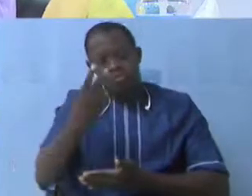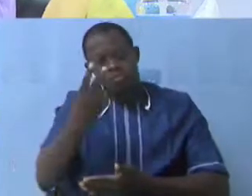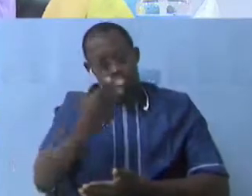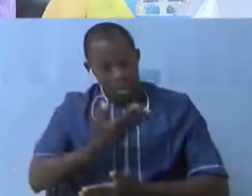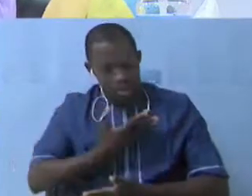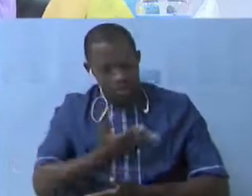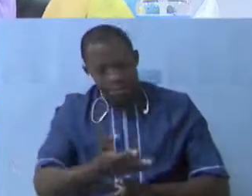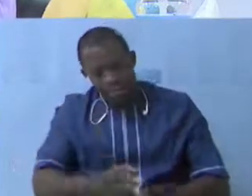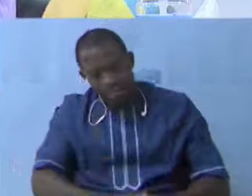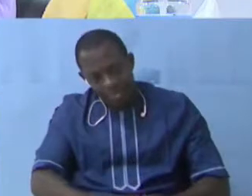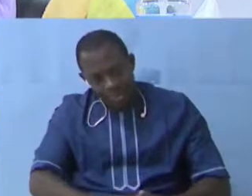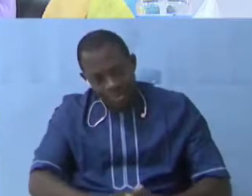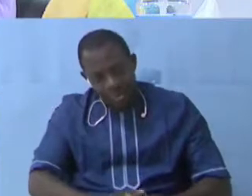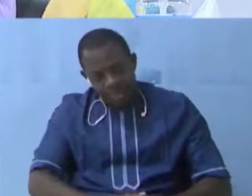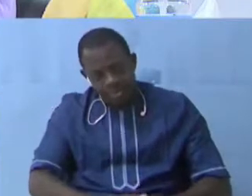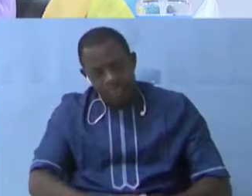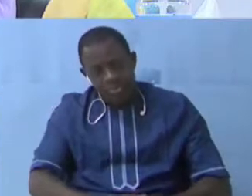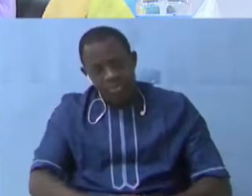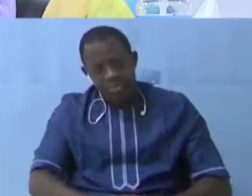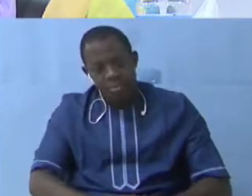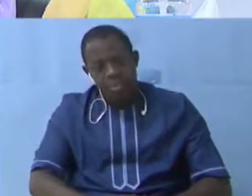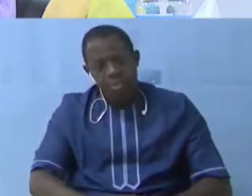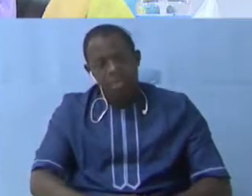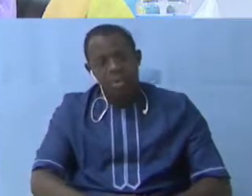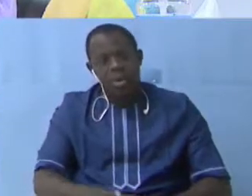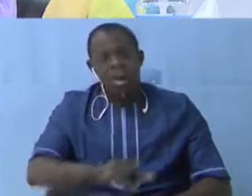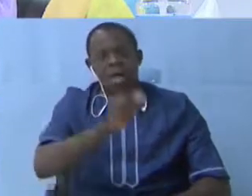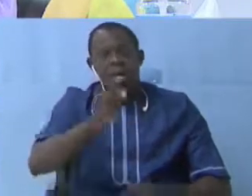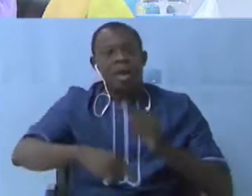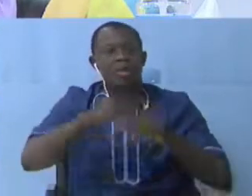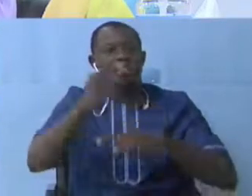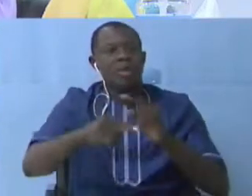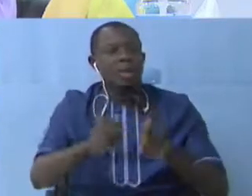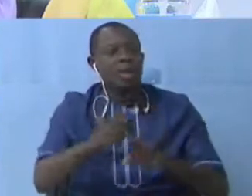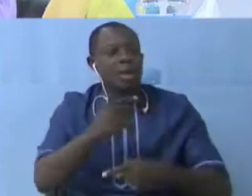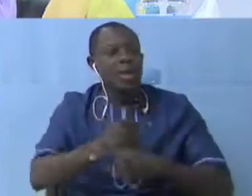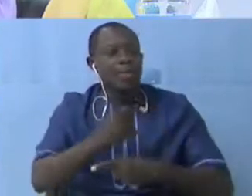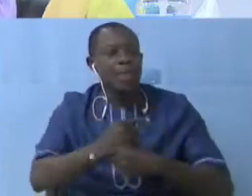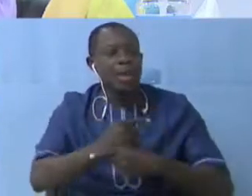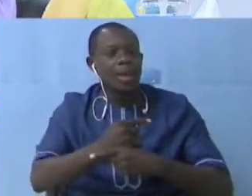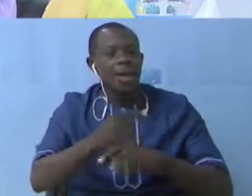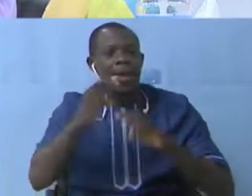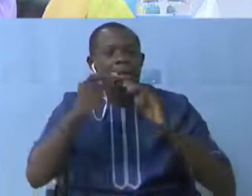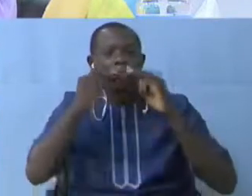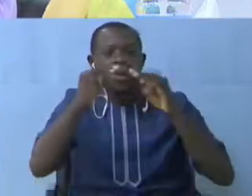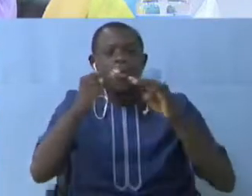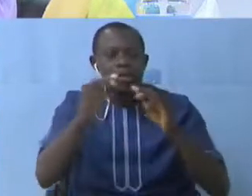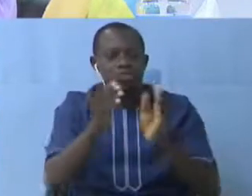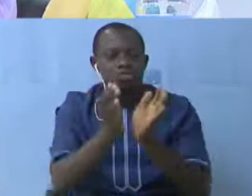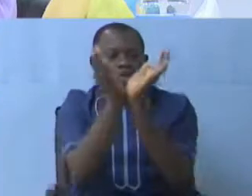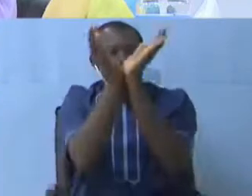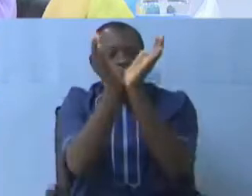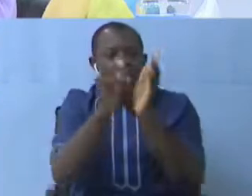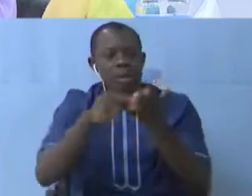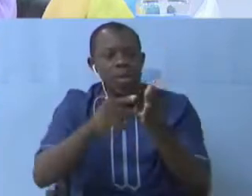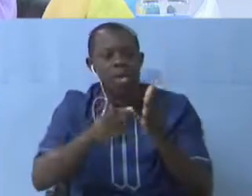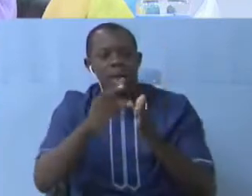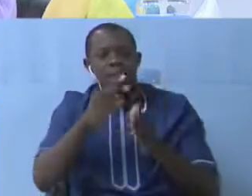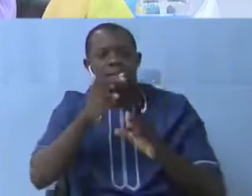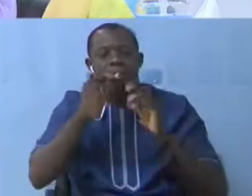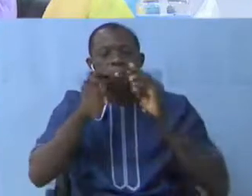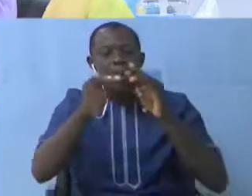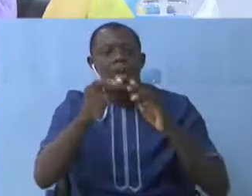suma table bi. And then the Gambia Press Union. tamit Gambia Press Union di mbootaay woy taskati xibaar yi ci réew mi.